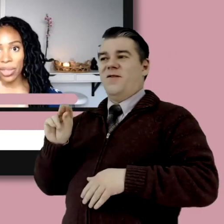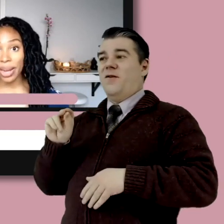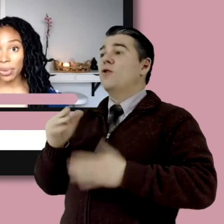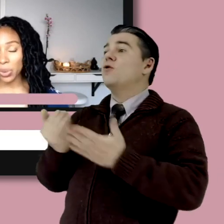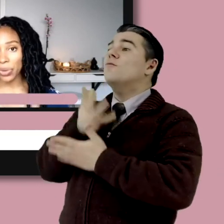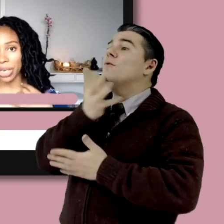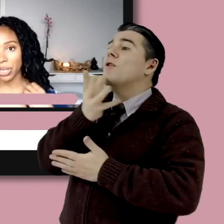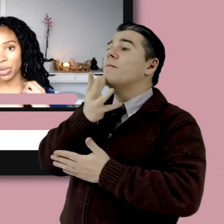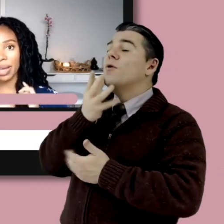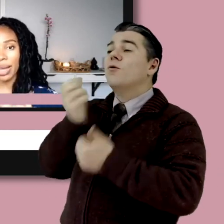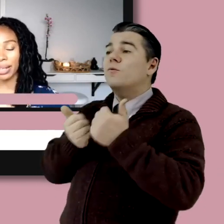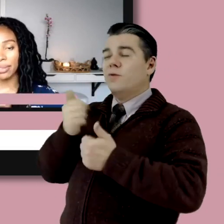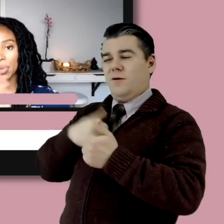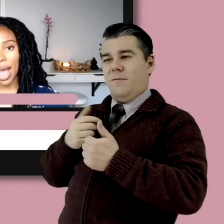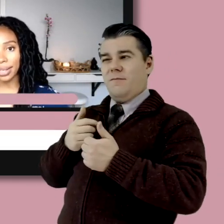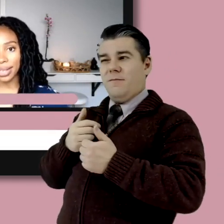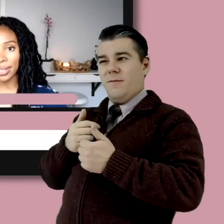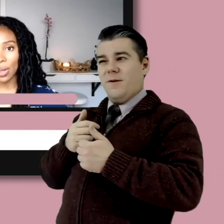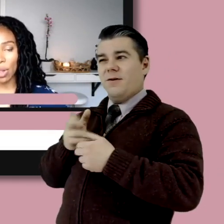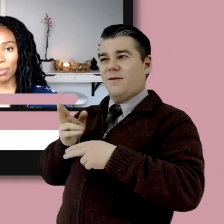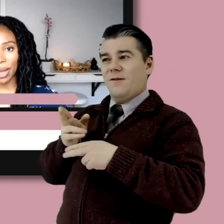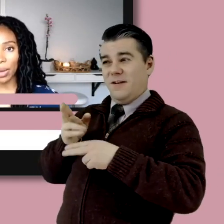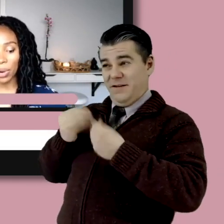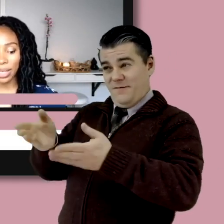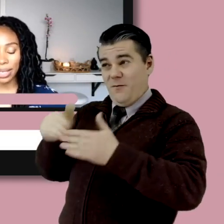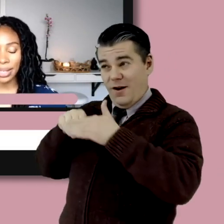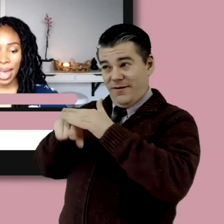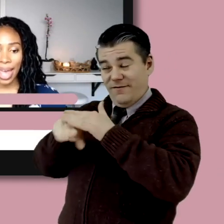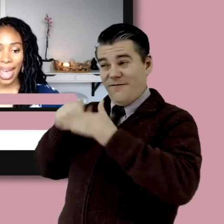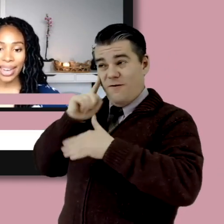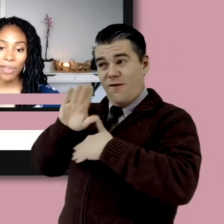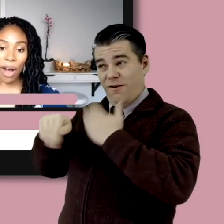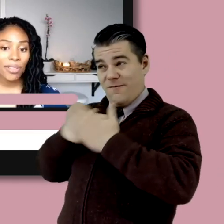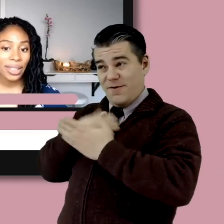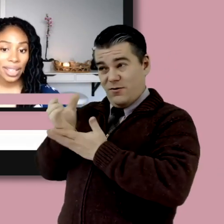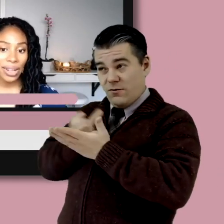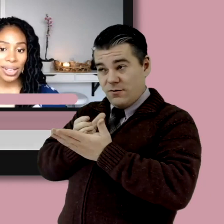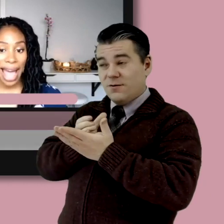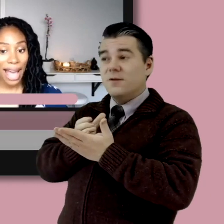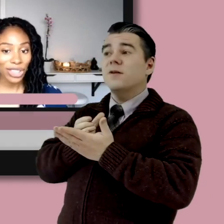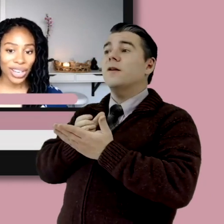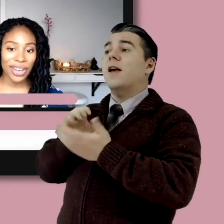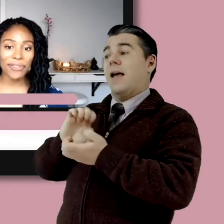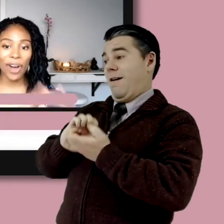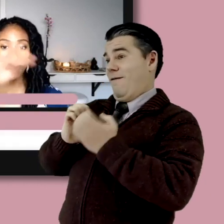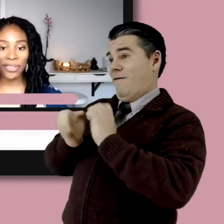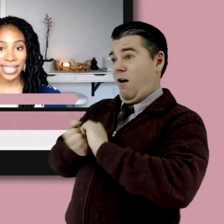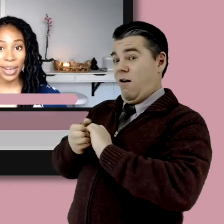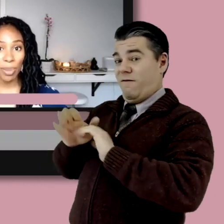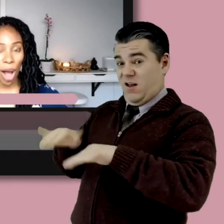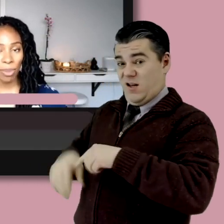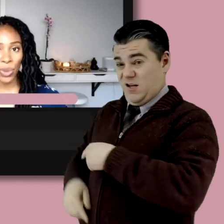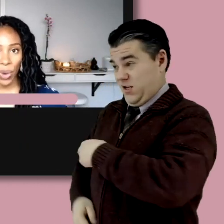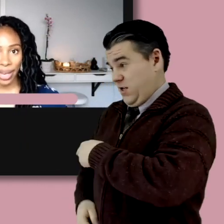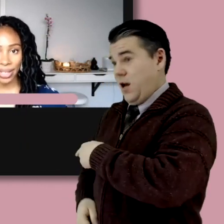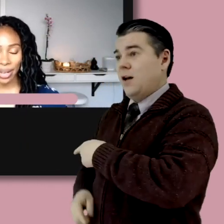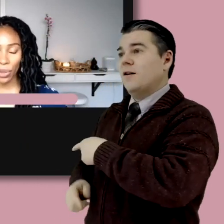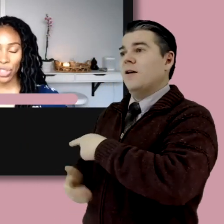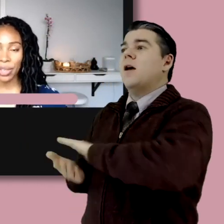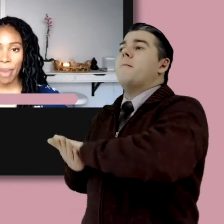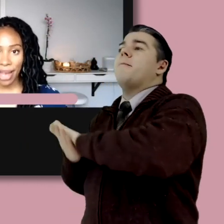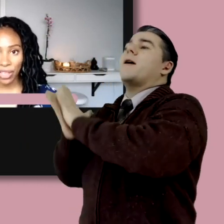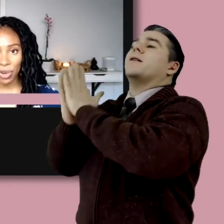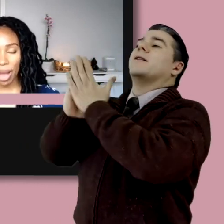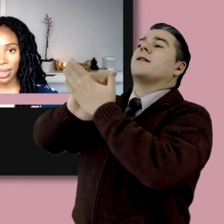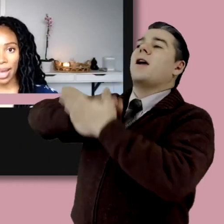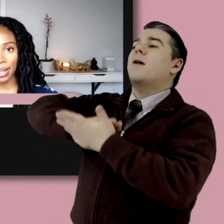the one that I was referring to that gives you access to all of my courses. And Evolving Littles actually evolved into Moms Rising, which